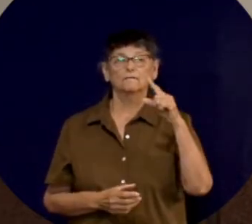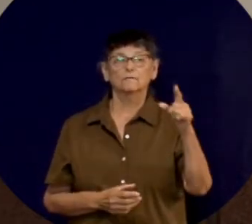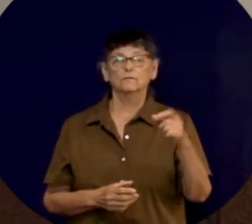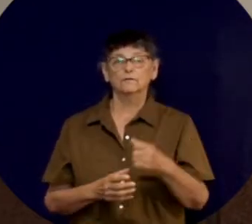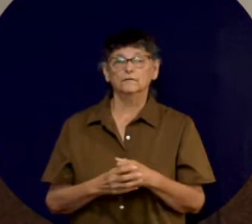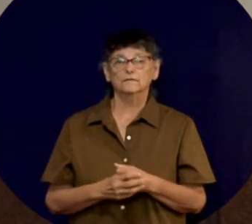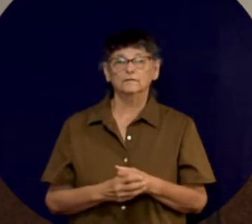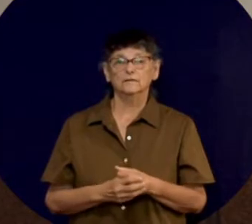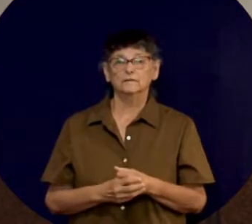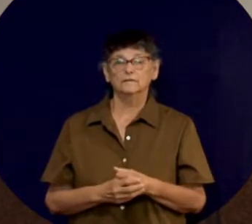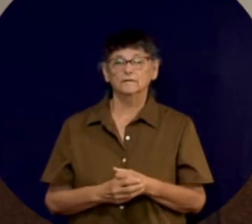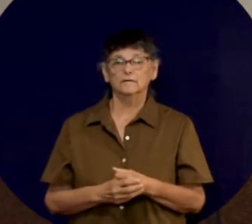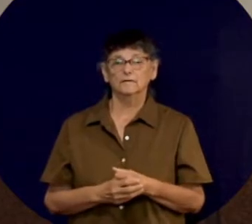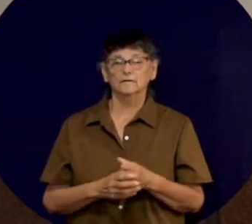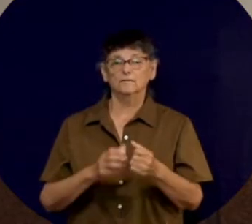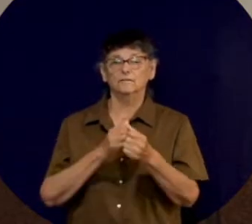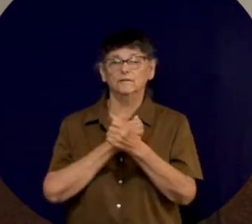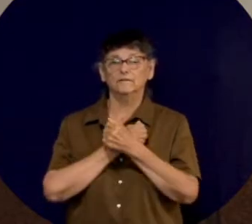is my